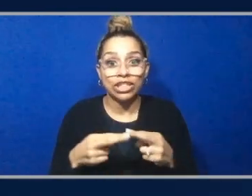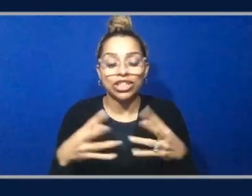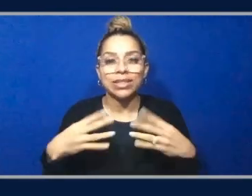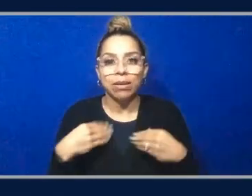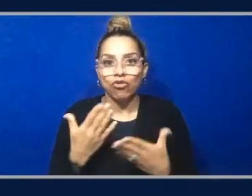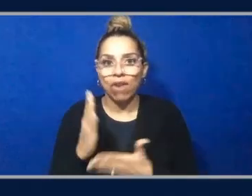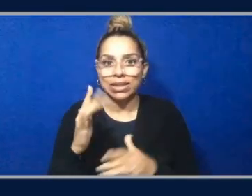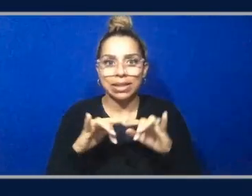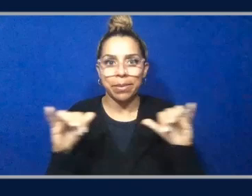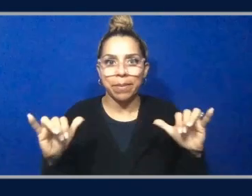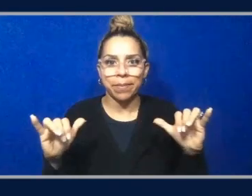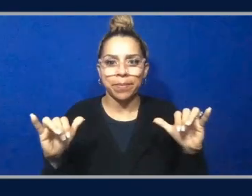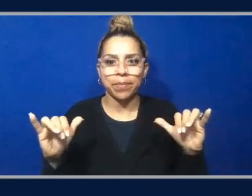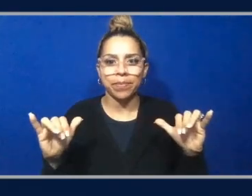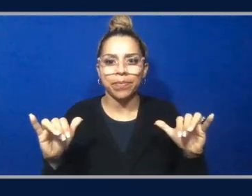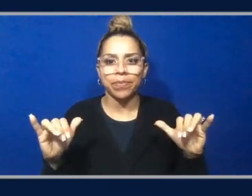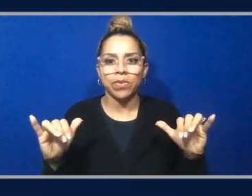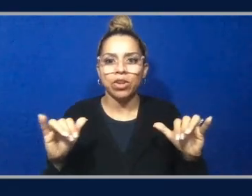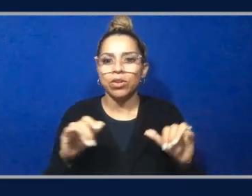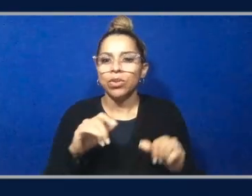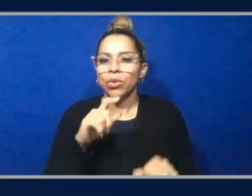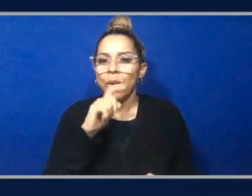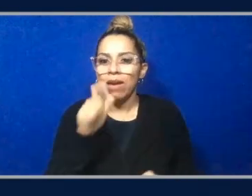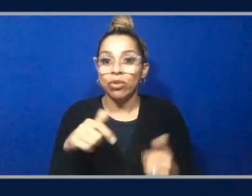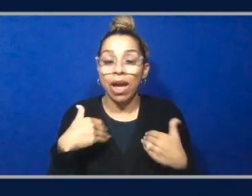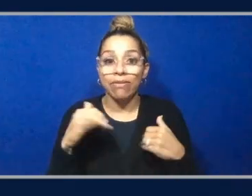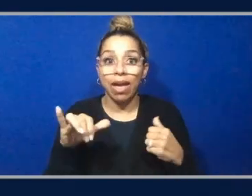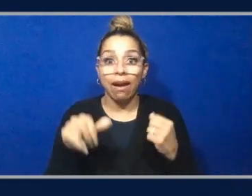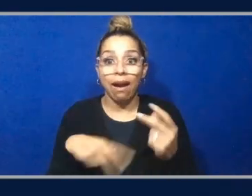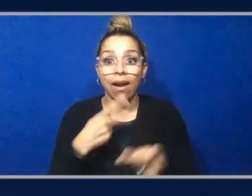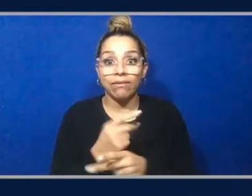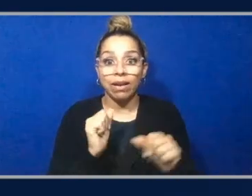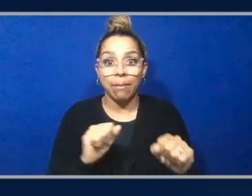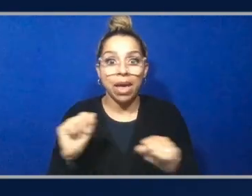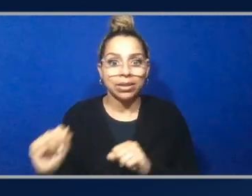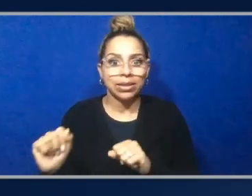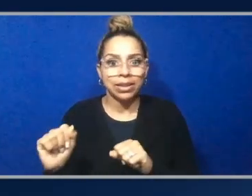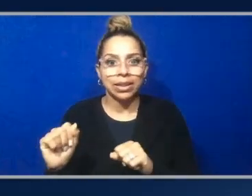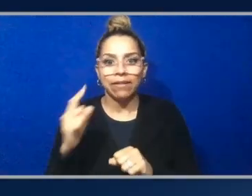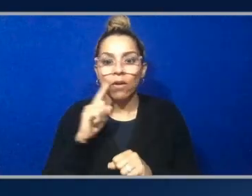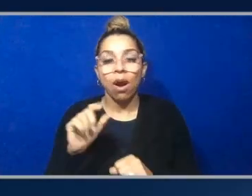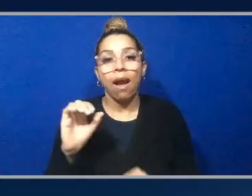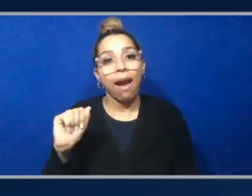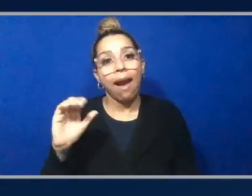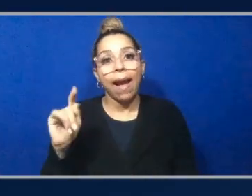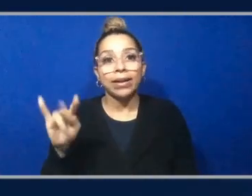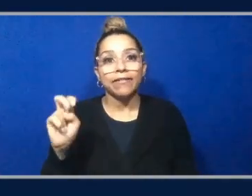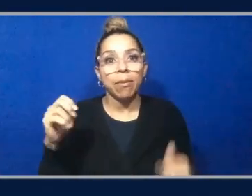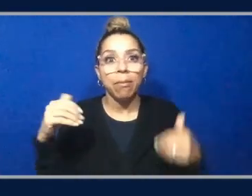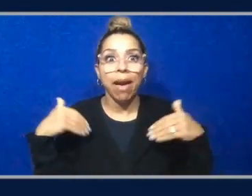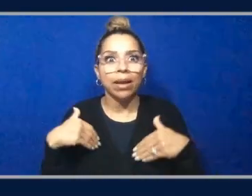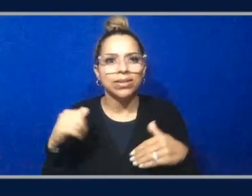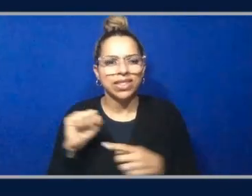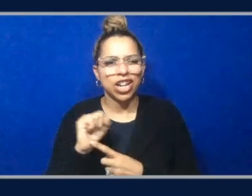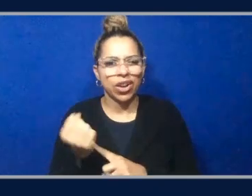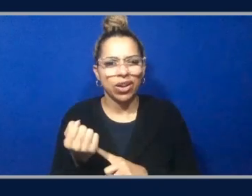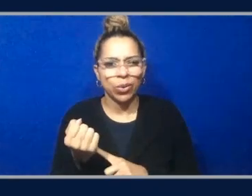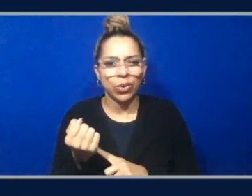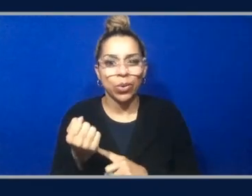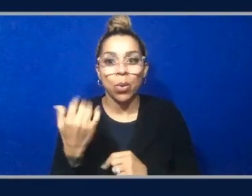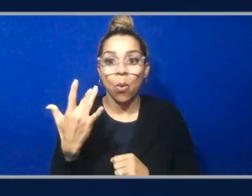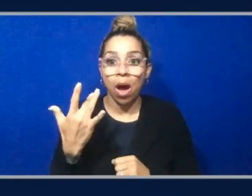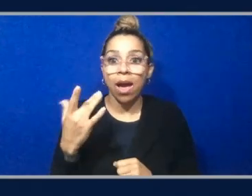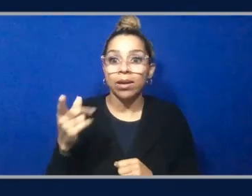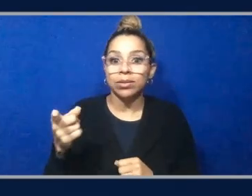have to do that, have that kind of capacity in an active passive scenario, for instance. Okay. Got it. Because you only write to a single region and it can fail over to another